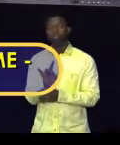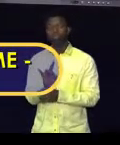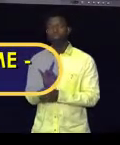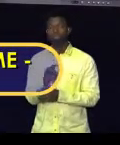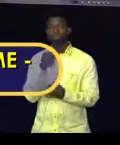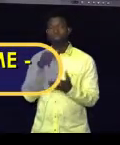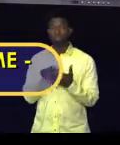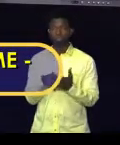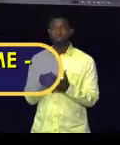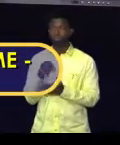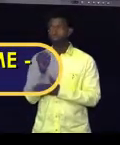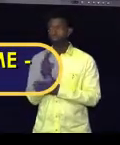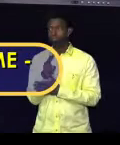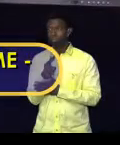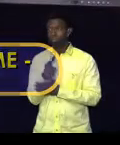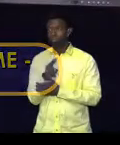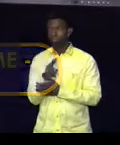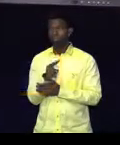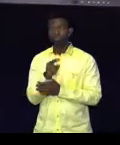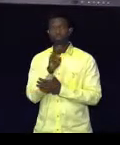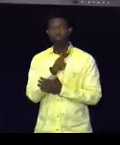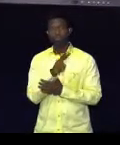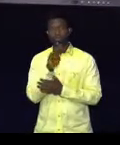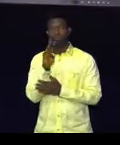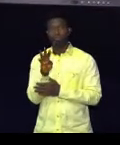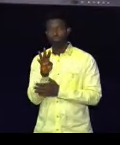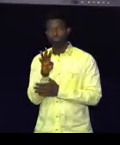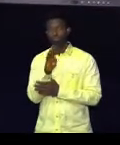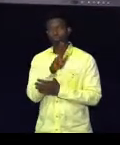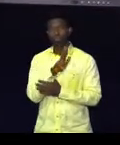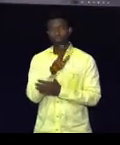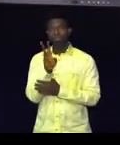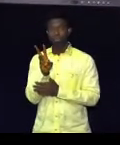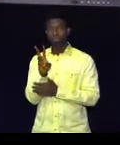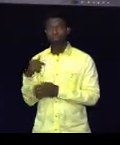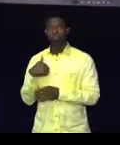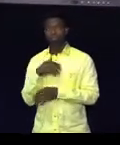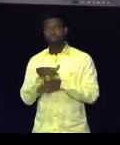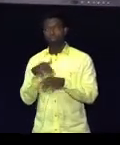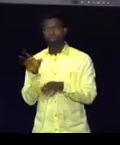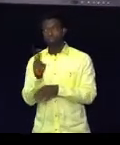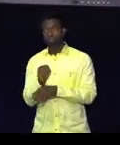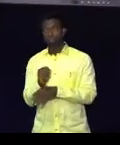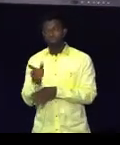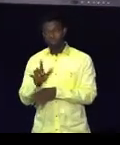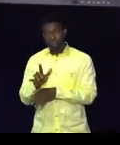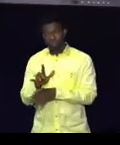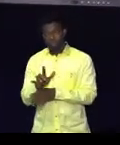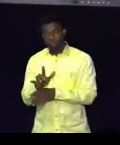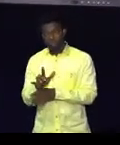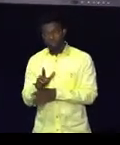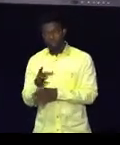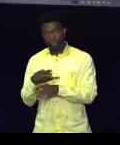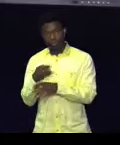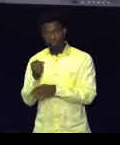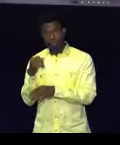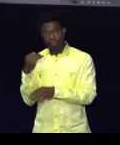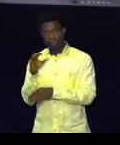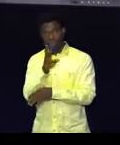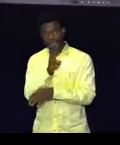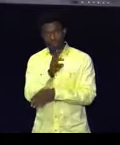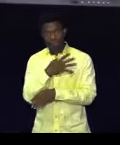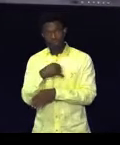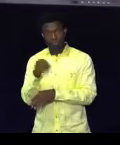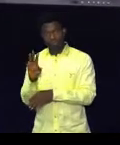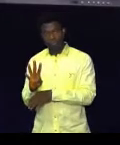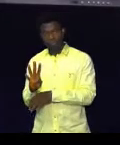common multiple. These 12, 24, and 36, of course, we call them common multiples. It's a multiple of 6, it's a multiple of 4,